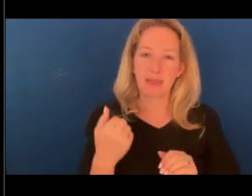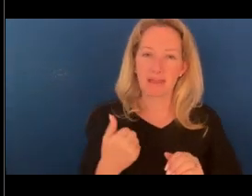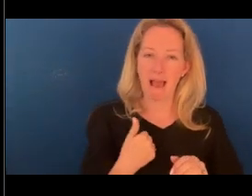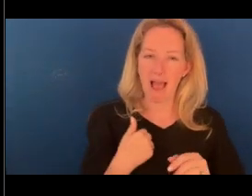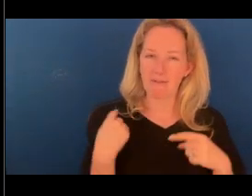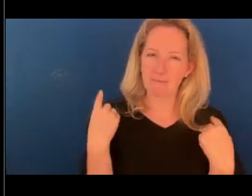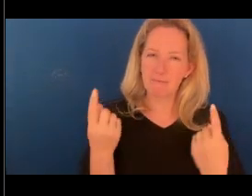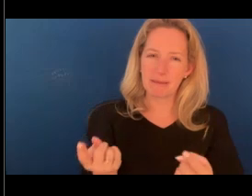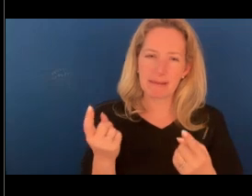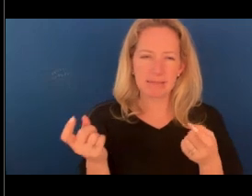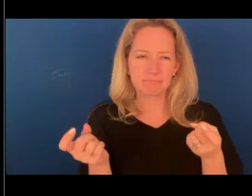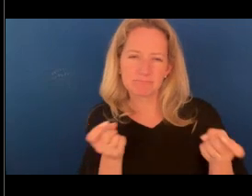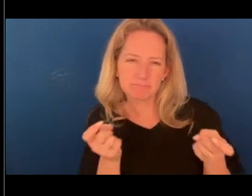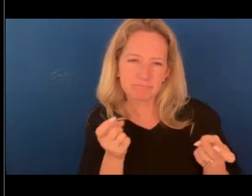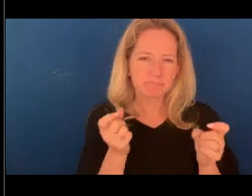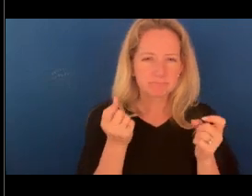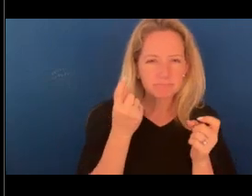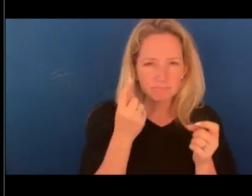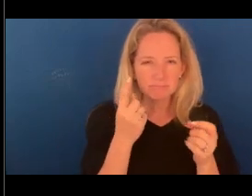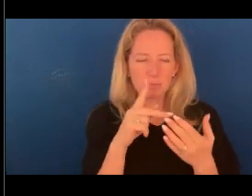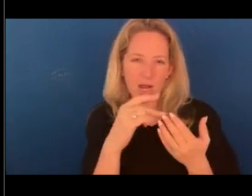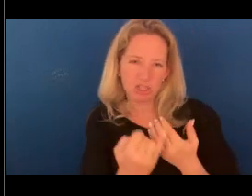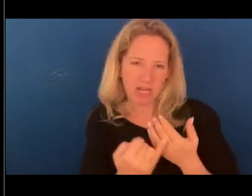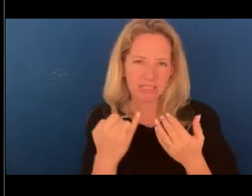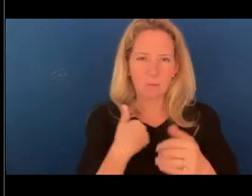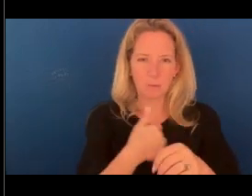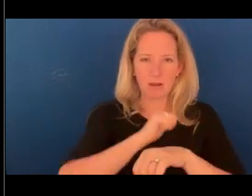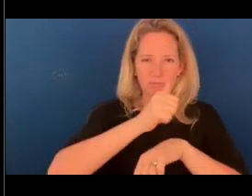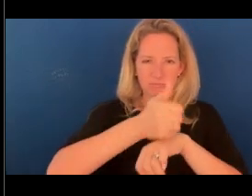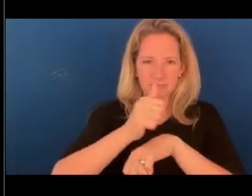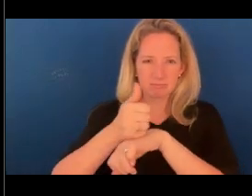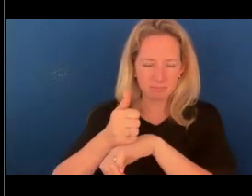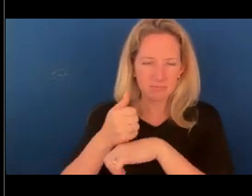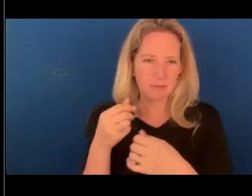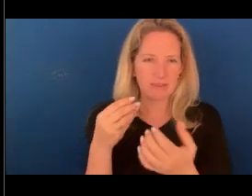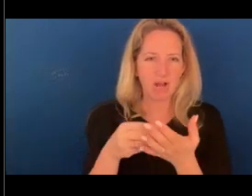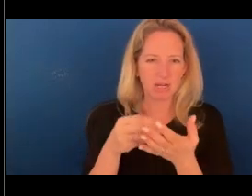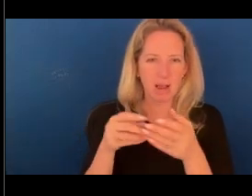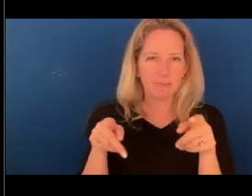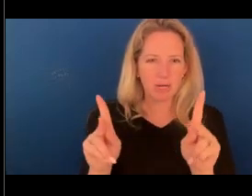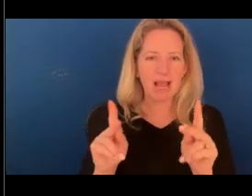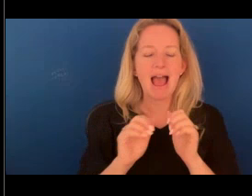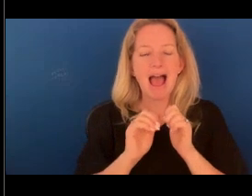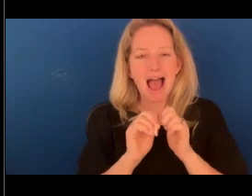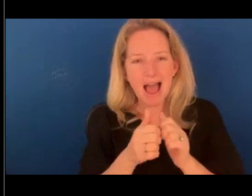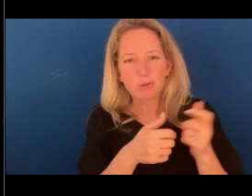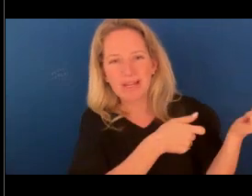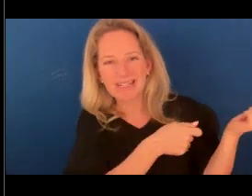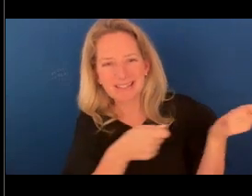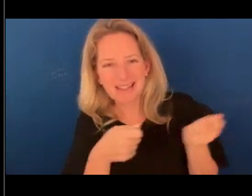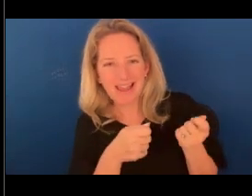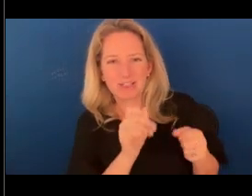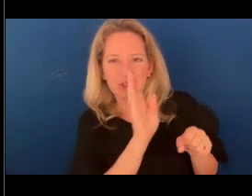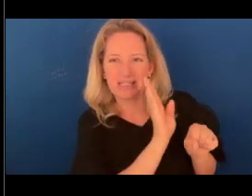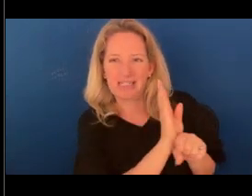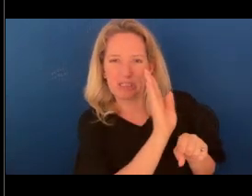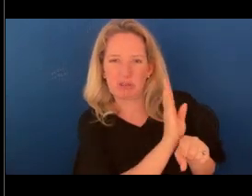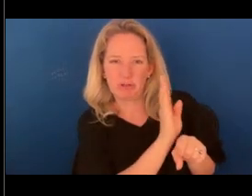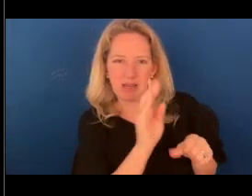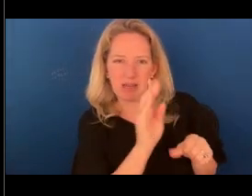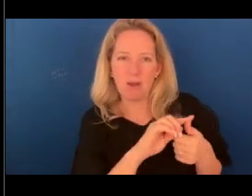with the project that we're rolling out as part of this funding opportunity is how to engage industry, particularly oil,